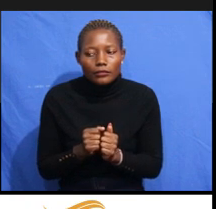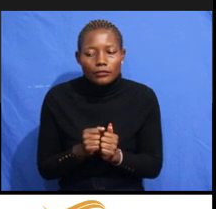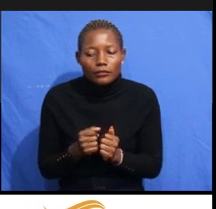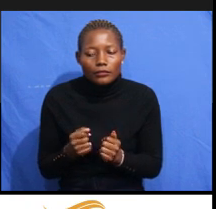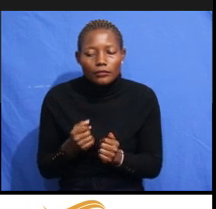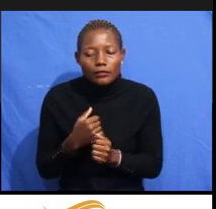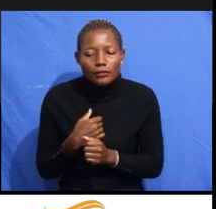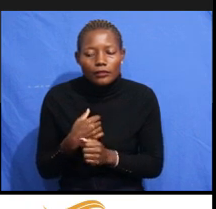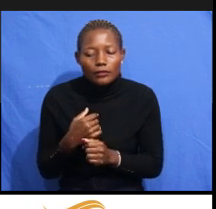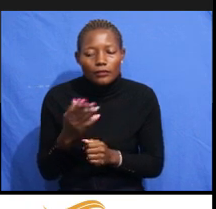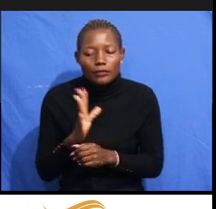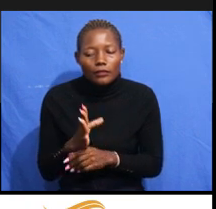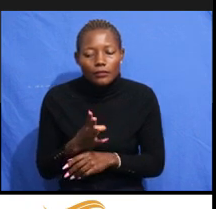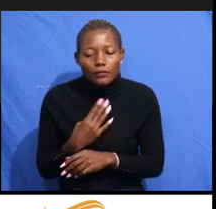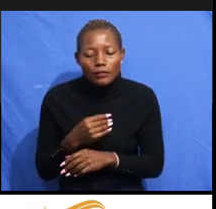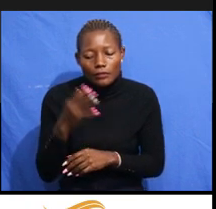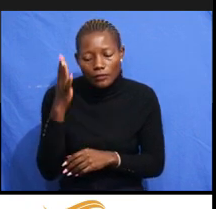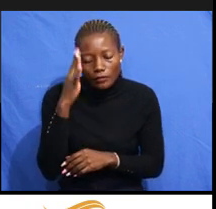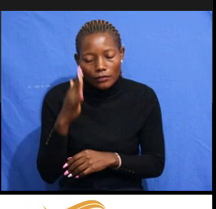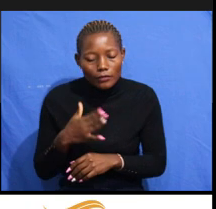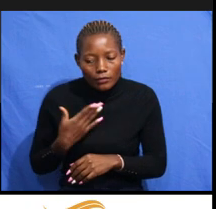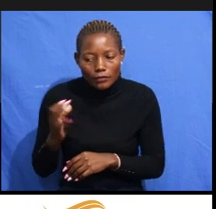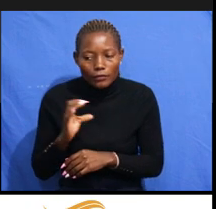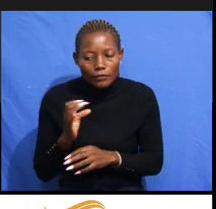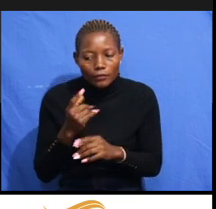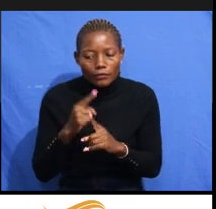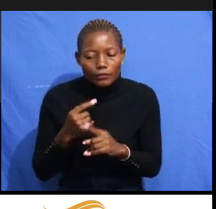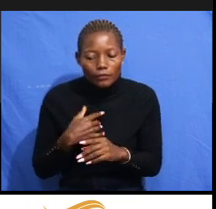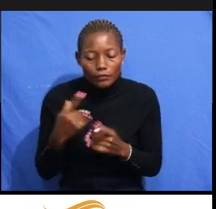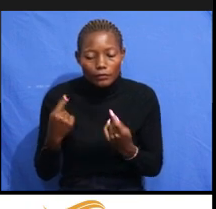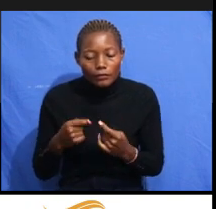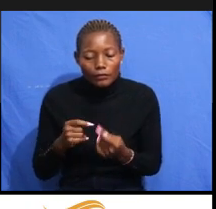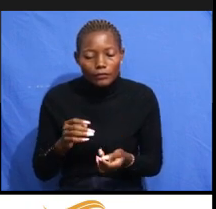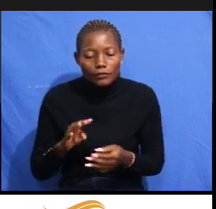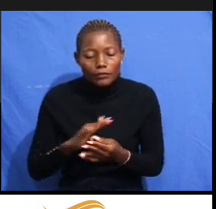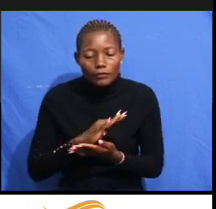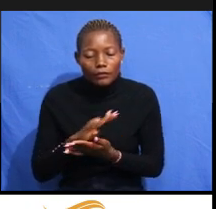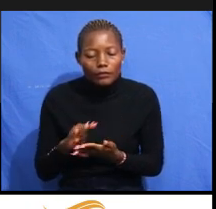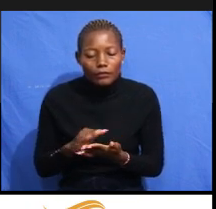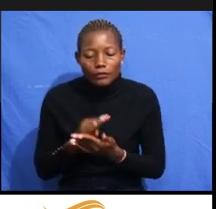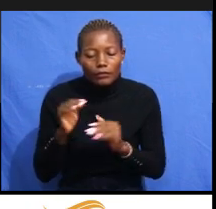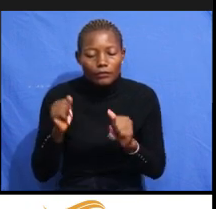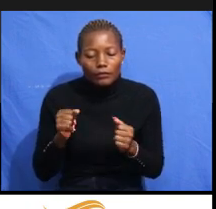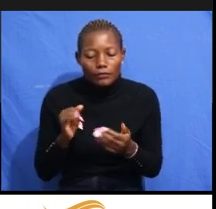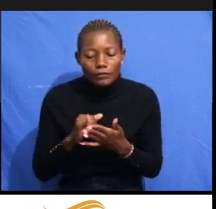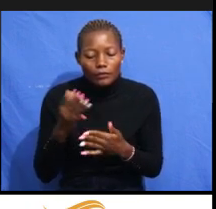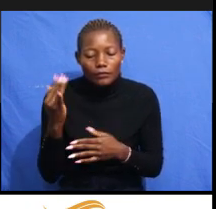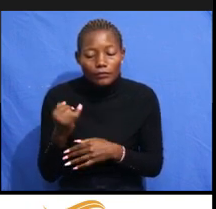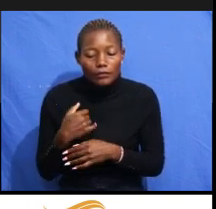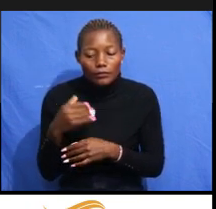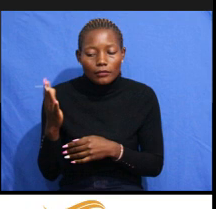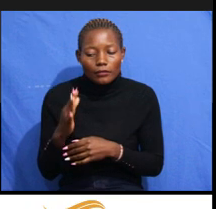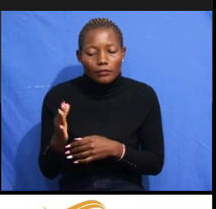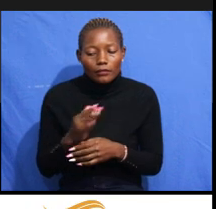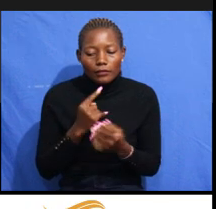the clientele, so I decided to try and be as basic as possible, and that's why I didn't go so much into the details